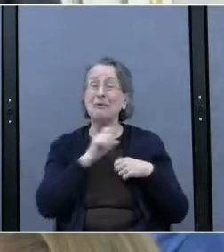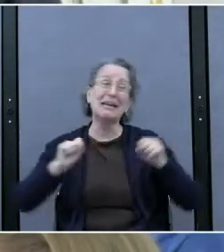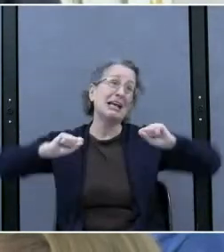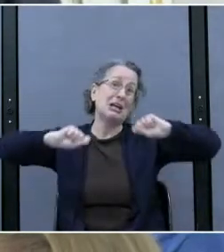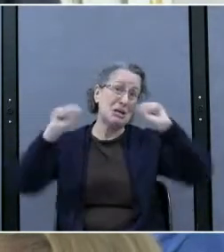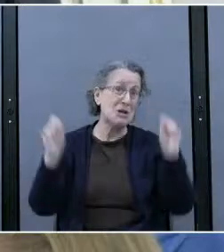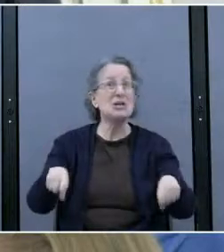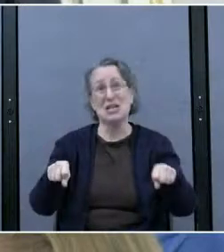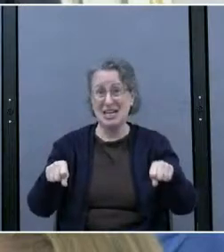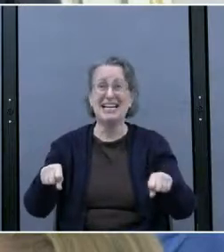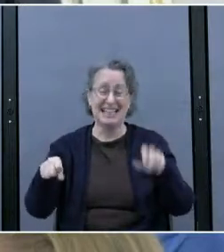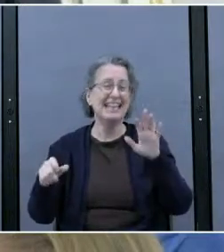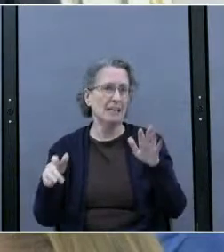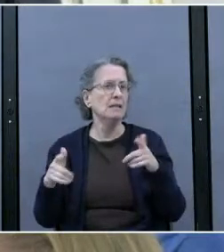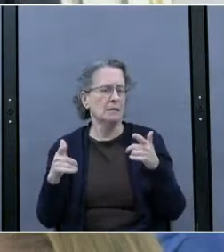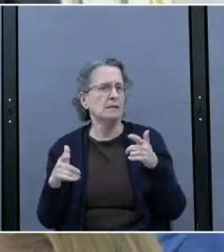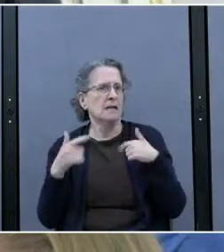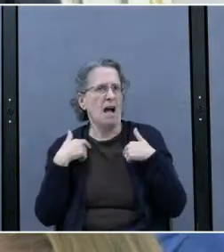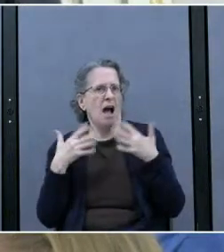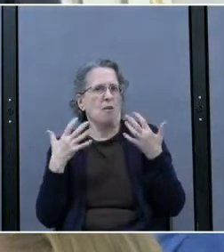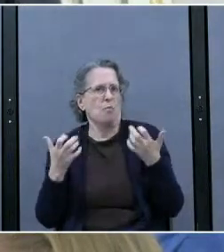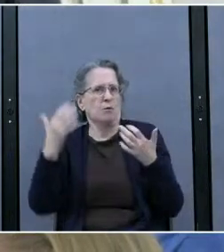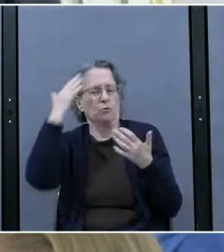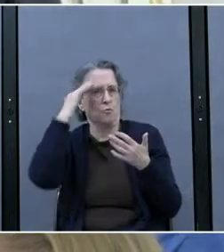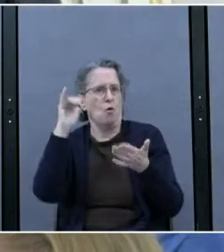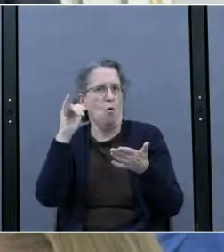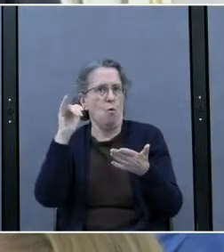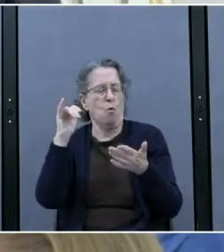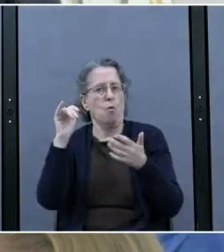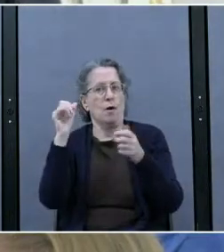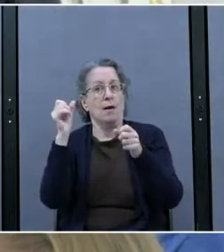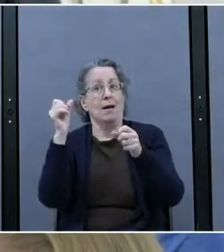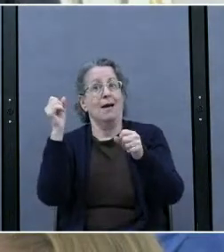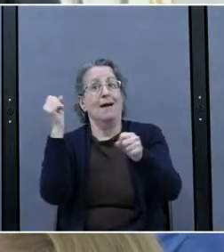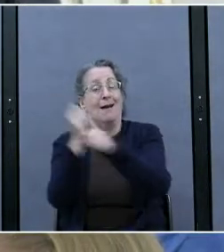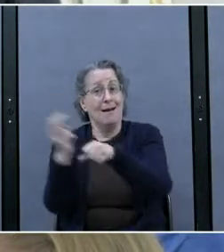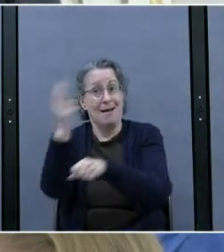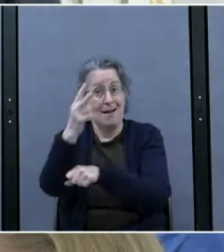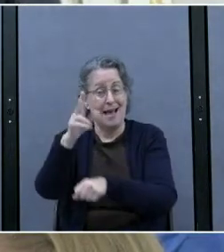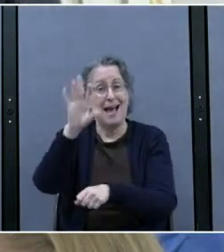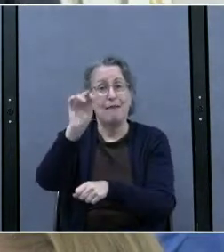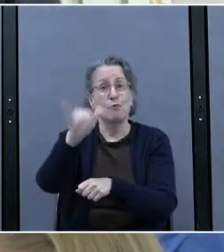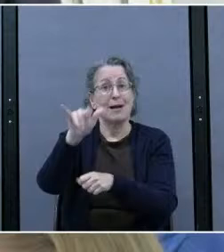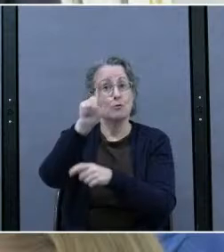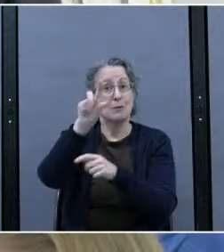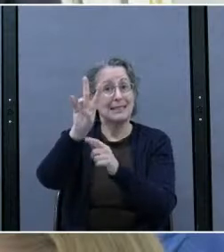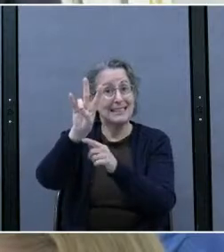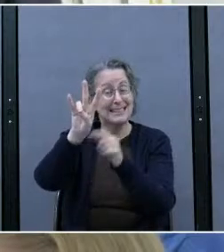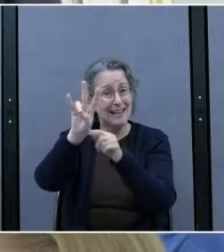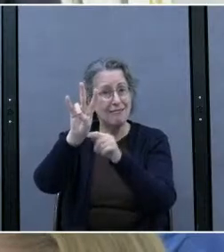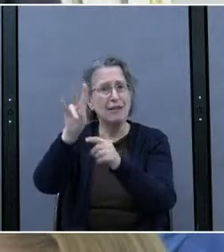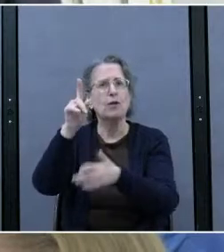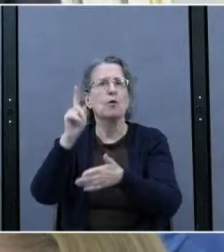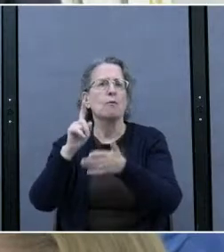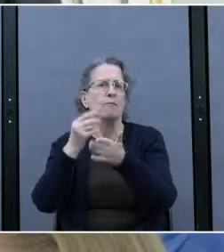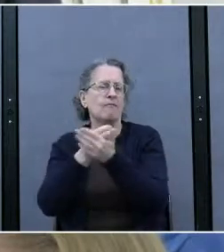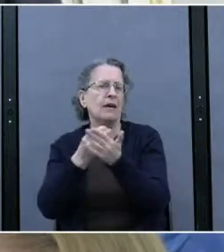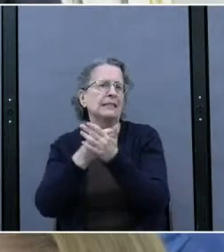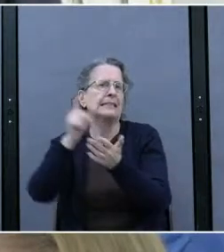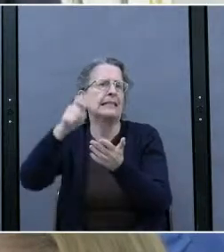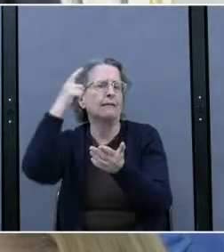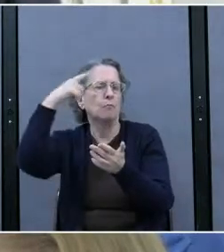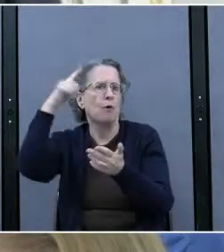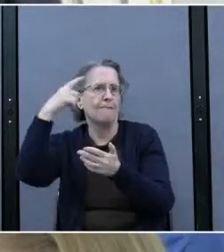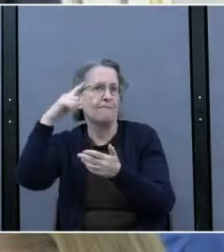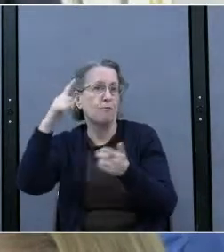be nice to know what we're going to be funding in FY27 that we're taking out in FY26. So I know I've just asked for a lot of stuff, but it would